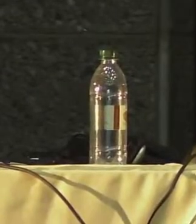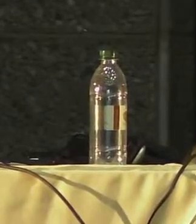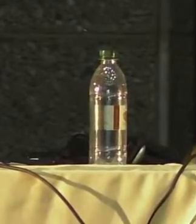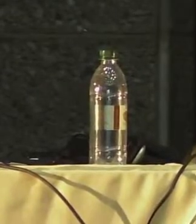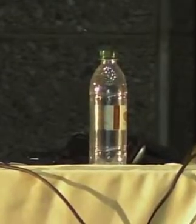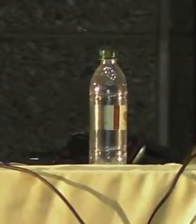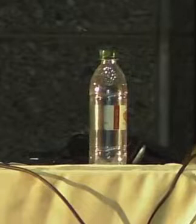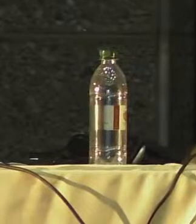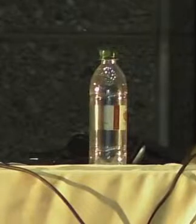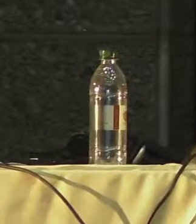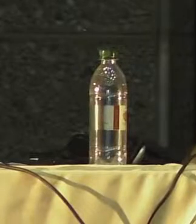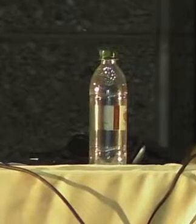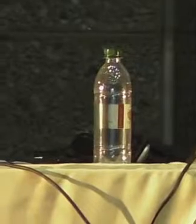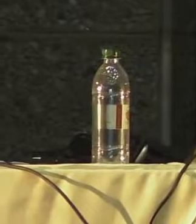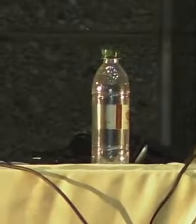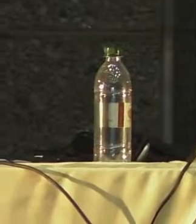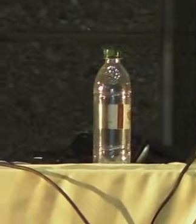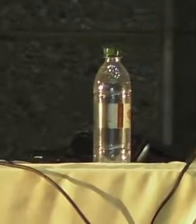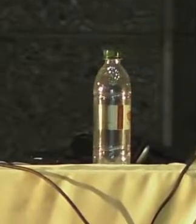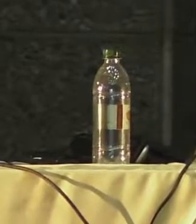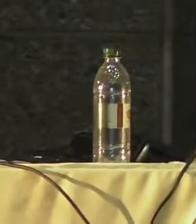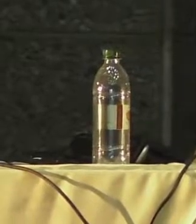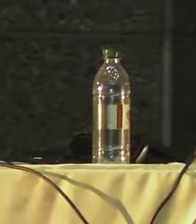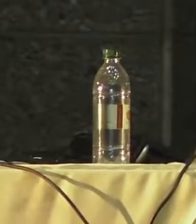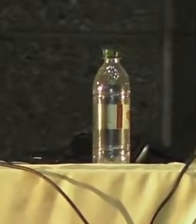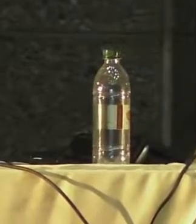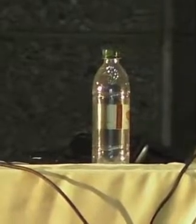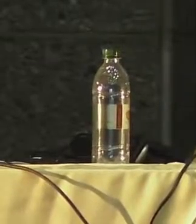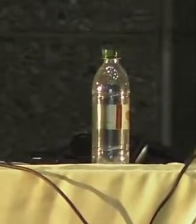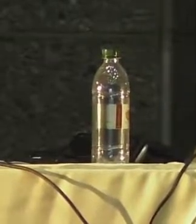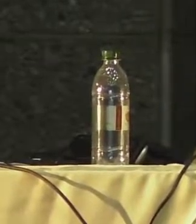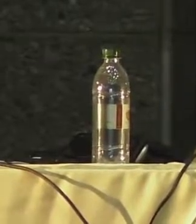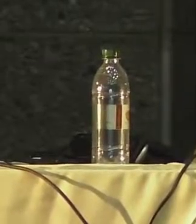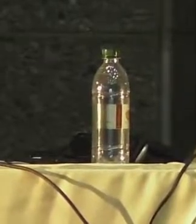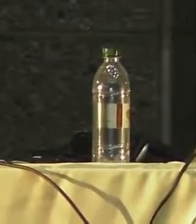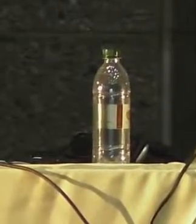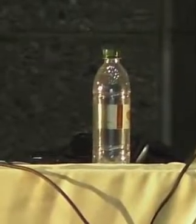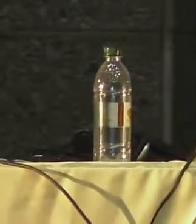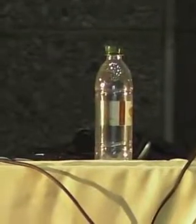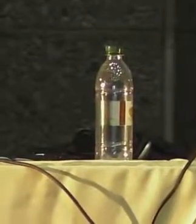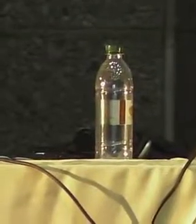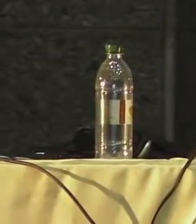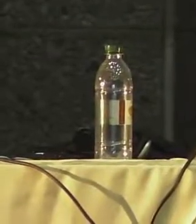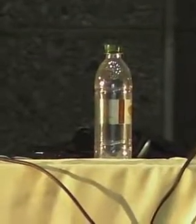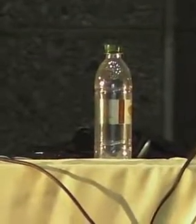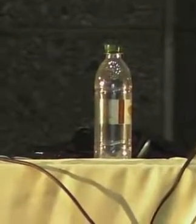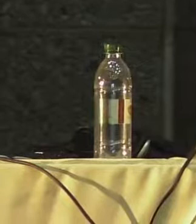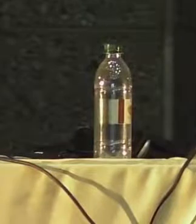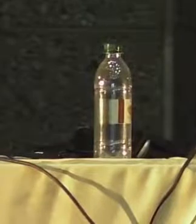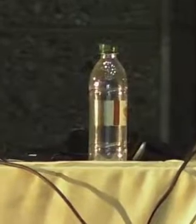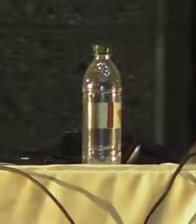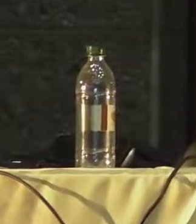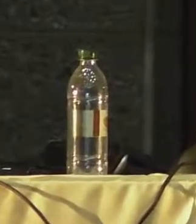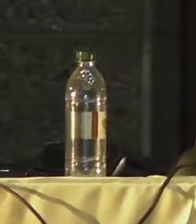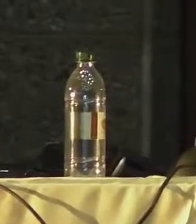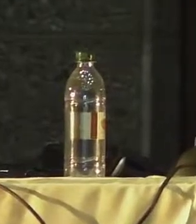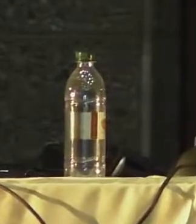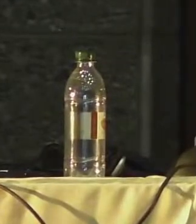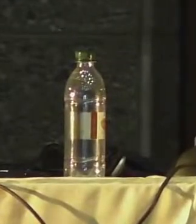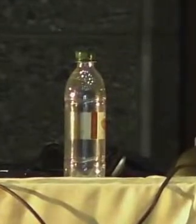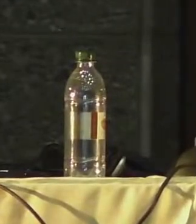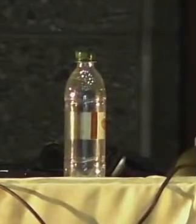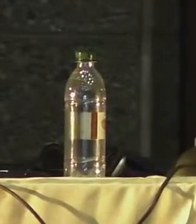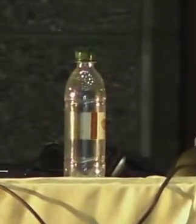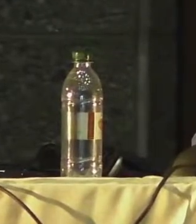the introduction, the process that was followed, the committee's assessment of the budget in terms of the